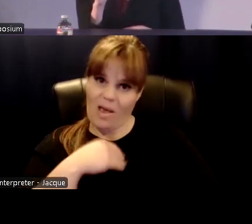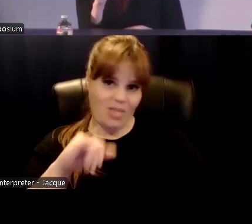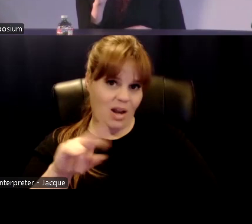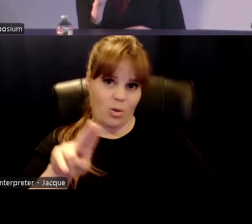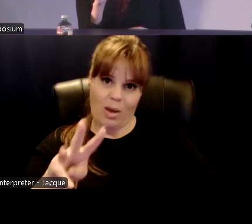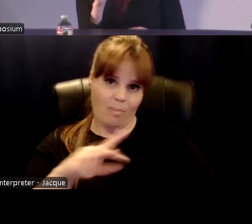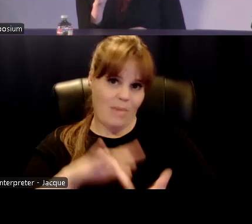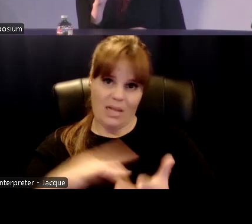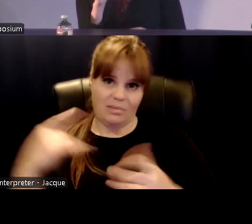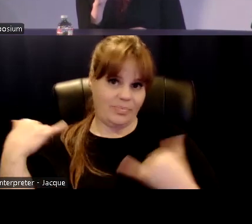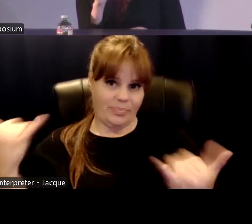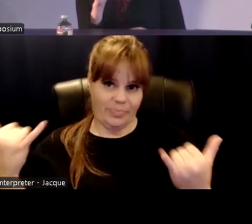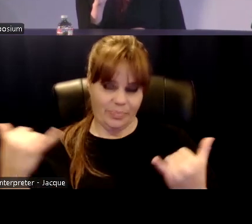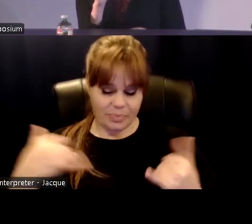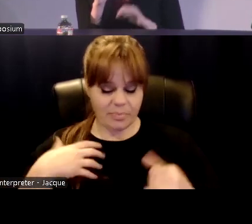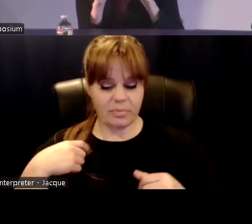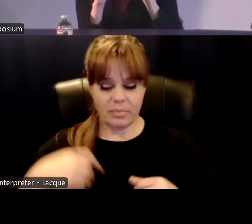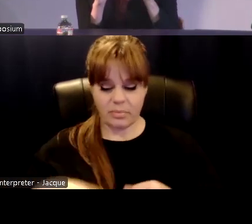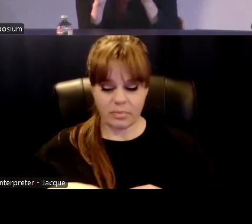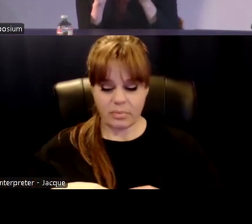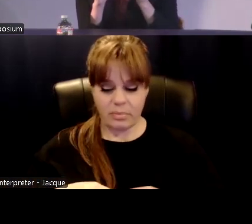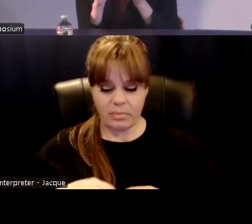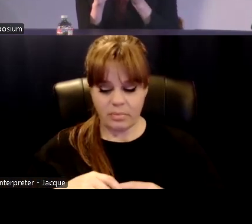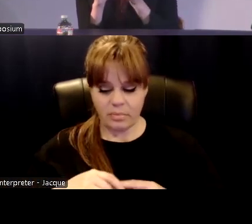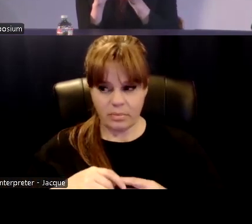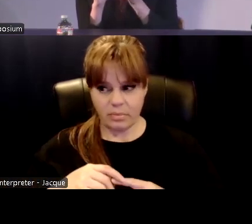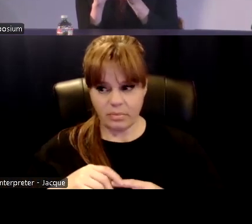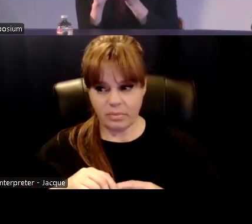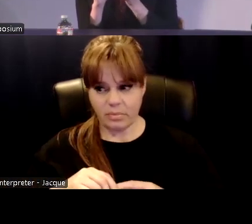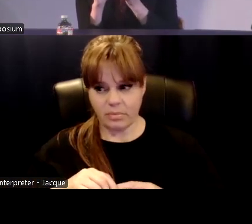time. And there's a lot